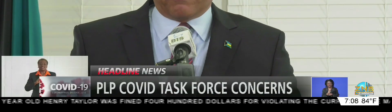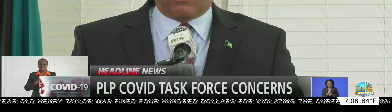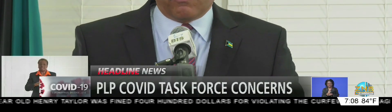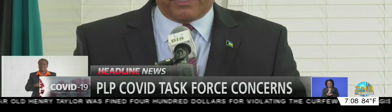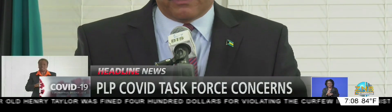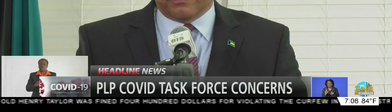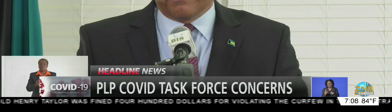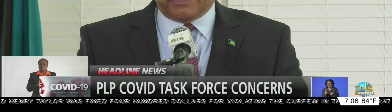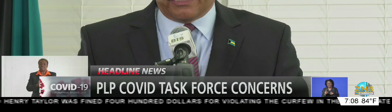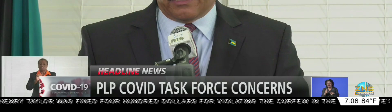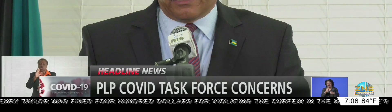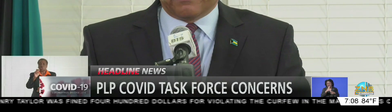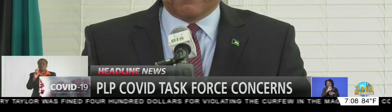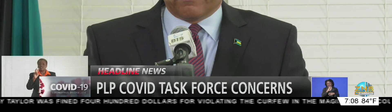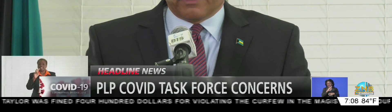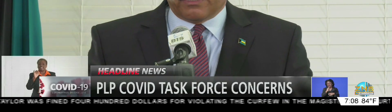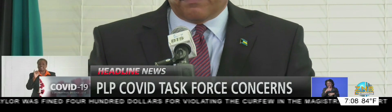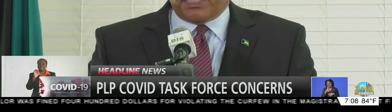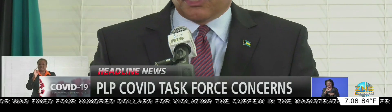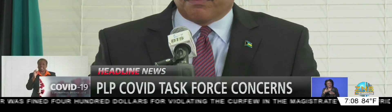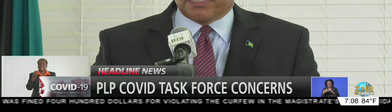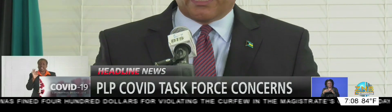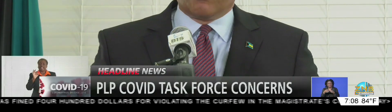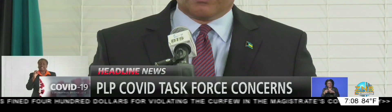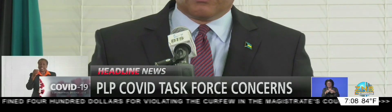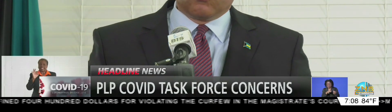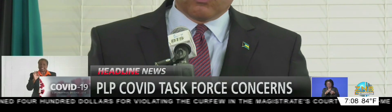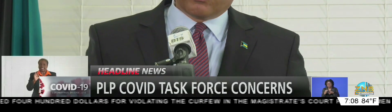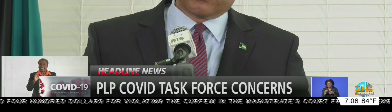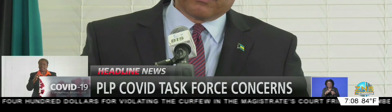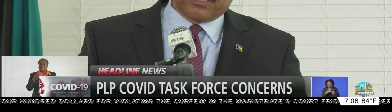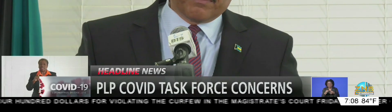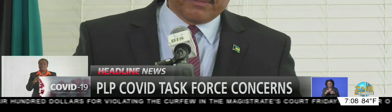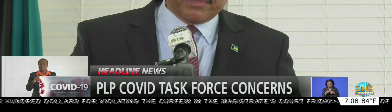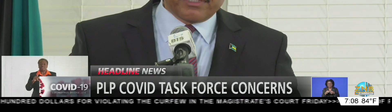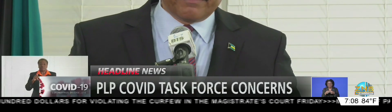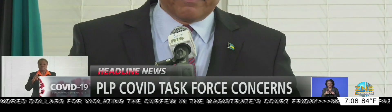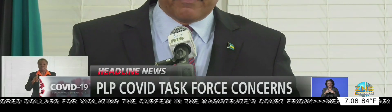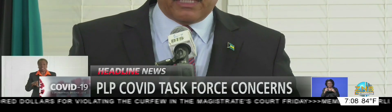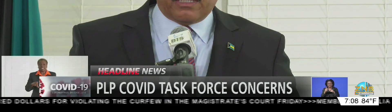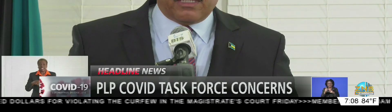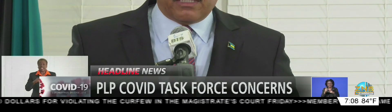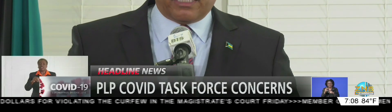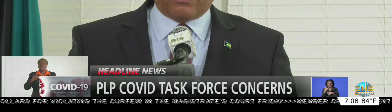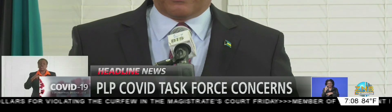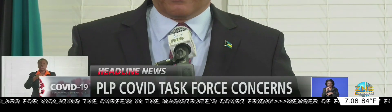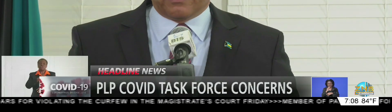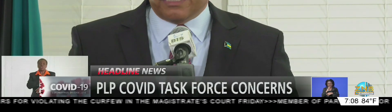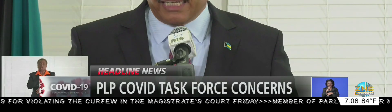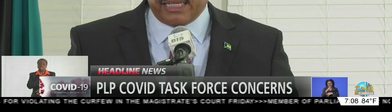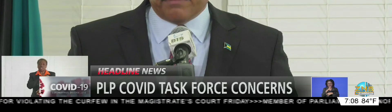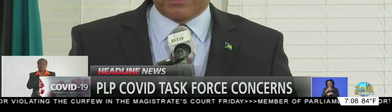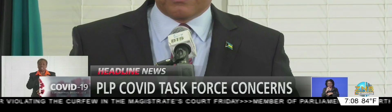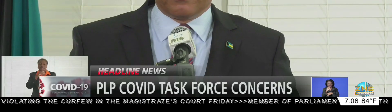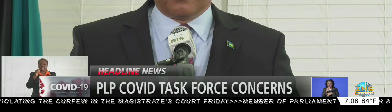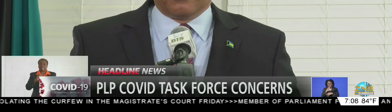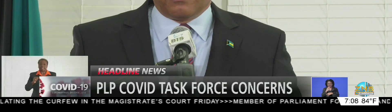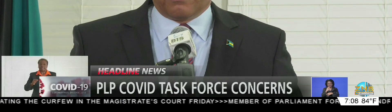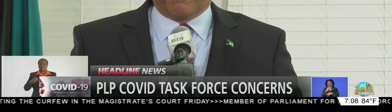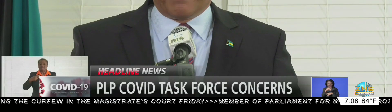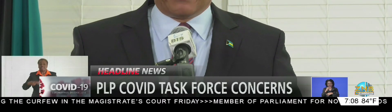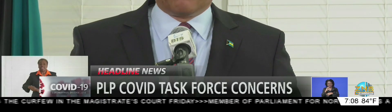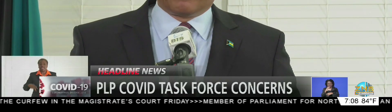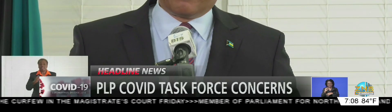extended definition of COVID-19. The patient presented with neurological symptoms. The healthcare